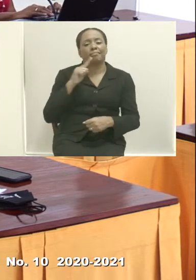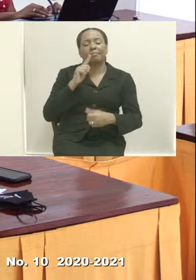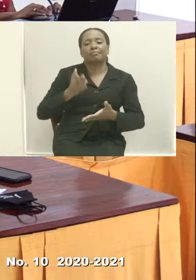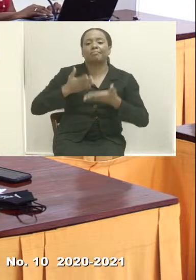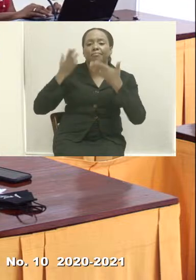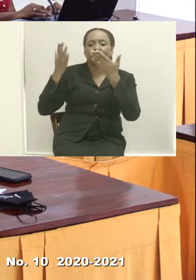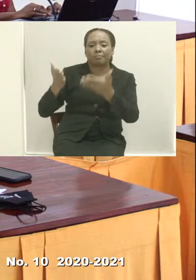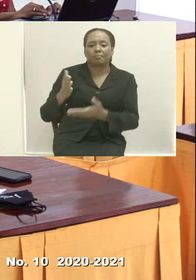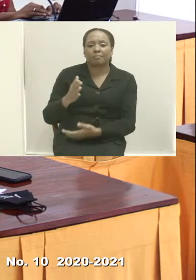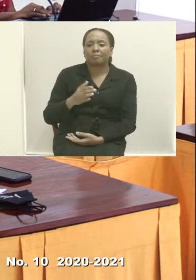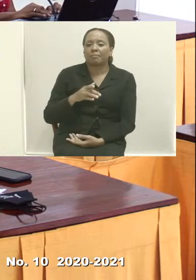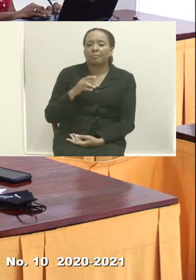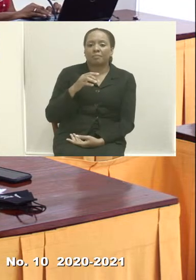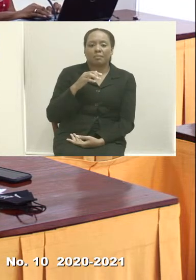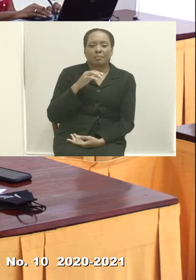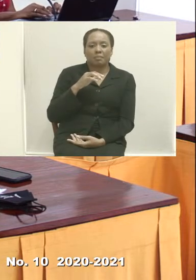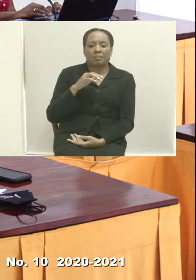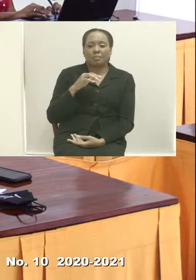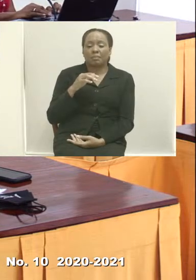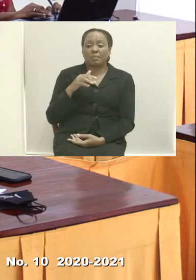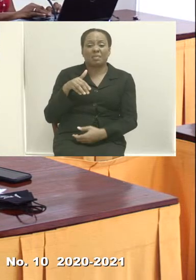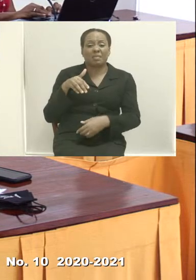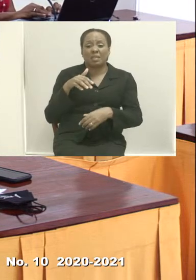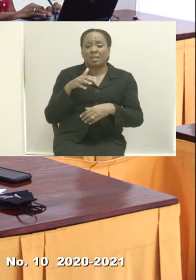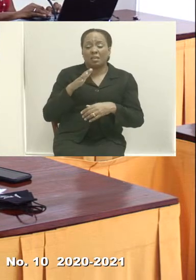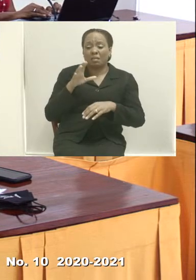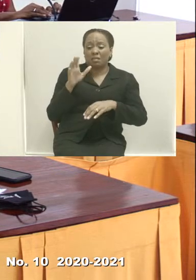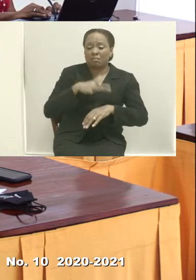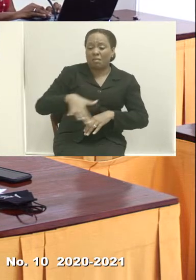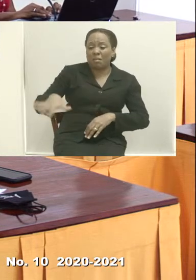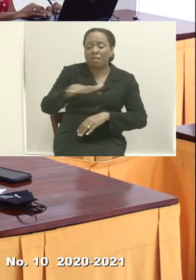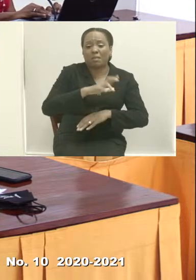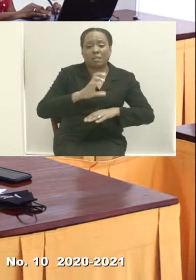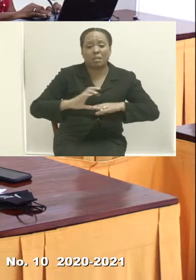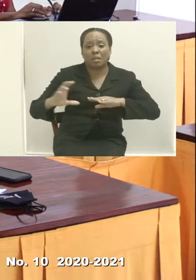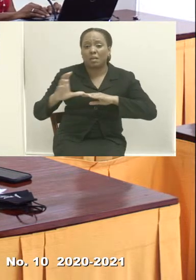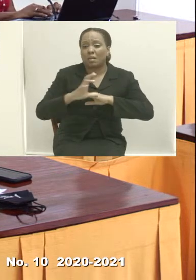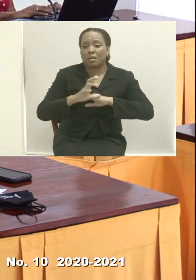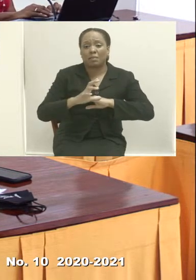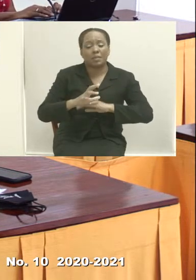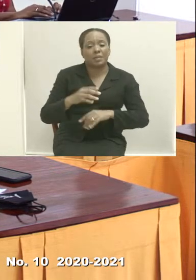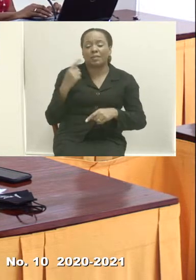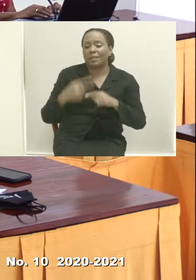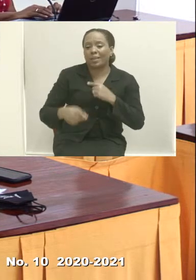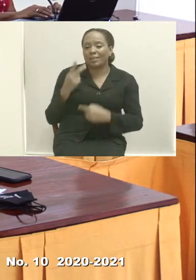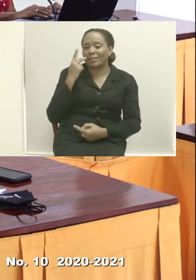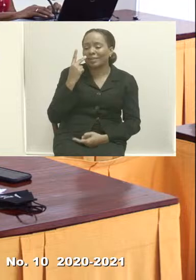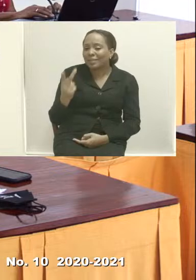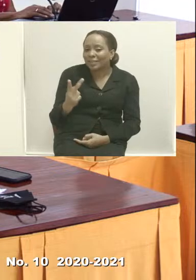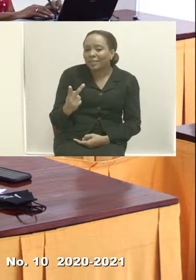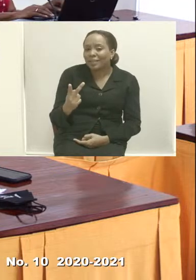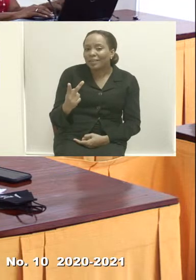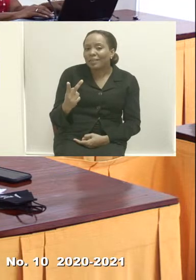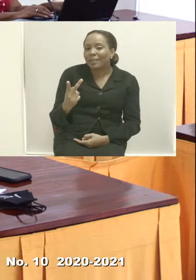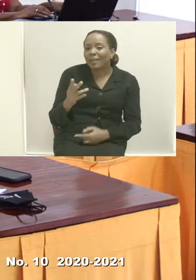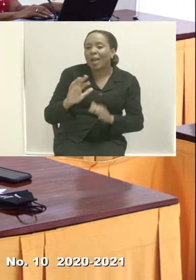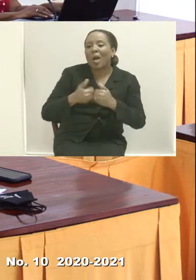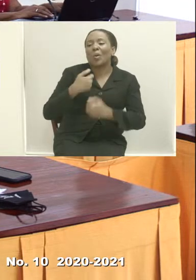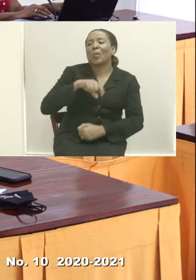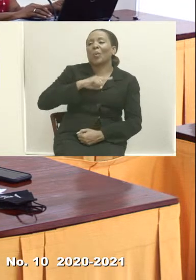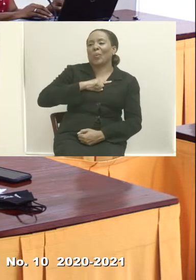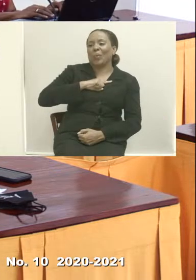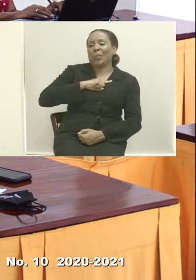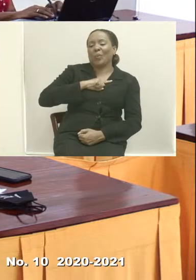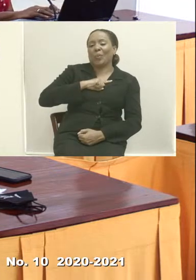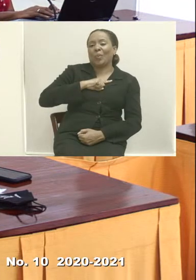find nowhere else in the English-speaking Caribbean where that has been done. In fact, ma'am, if you